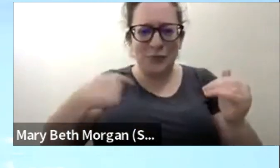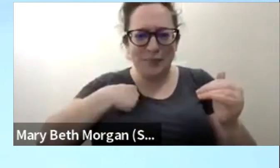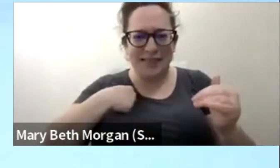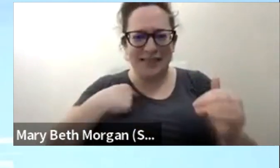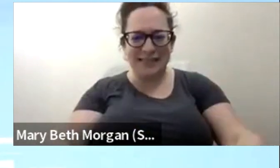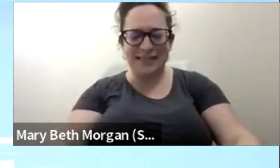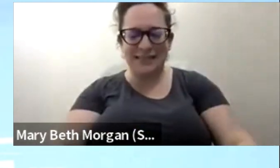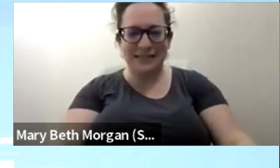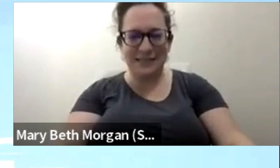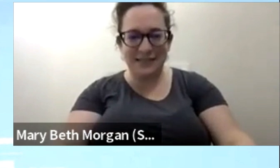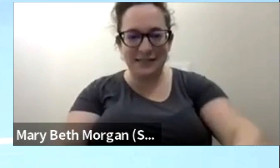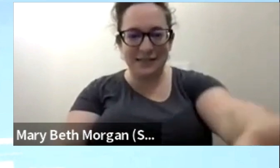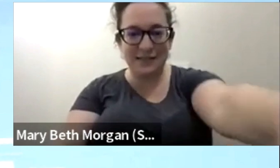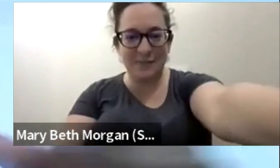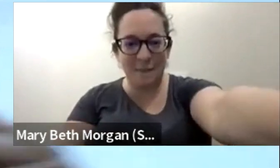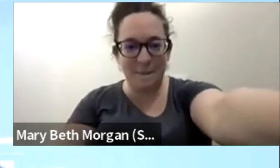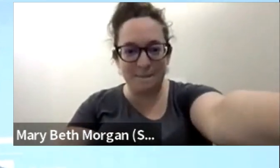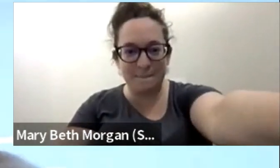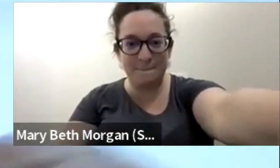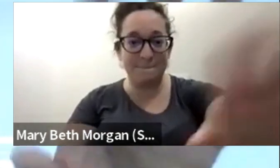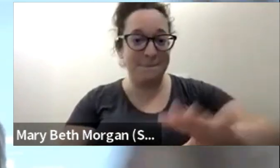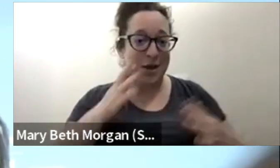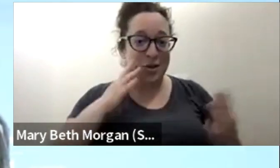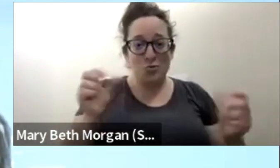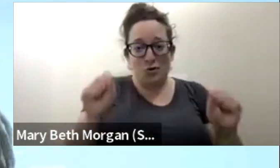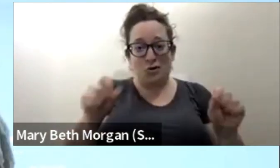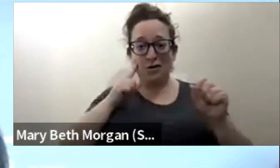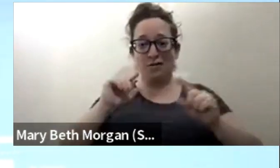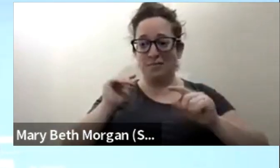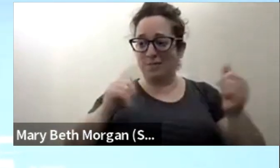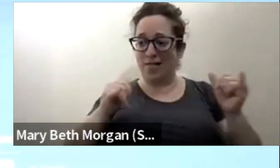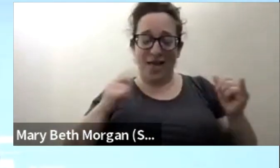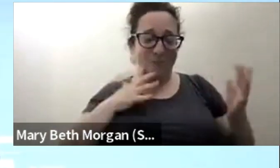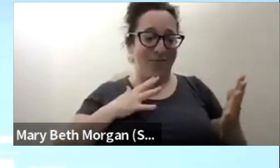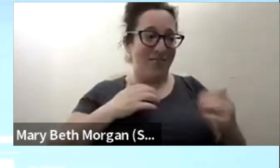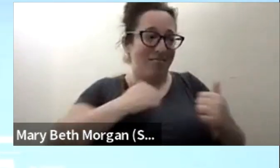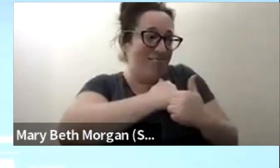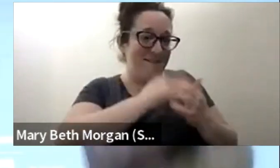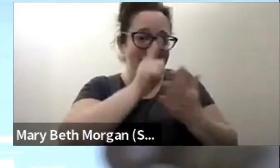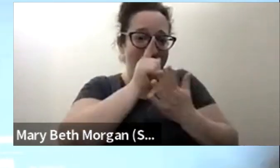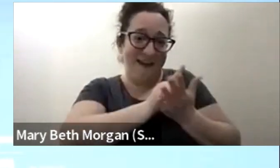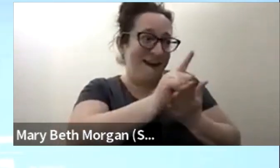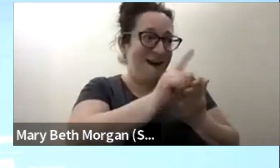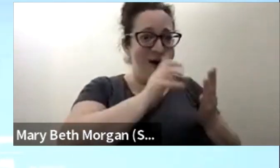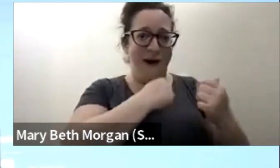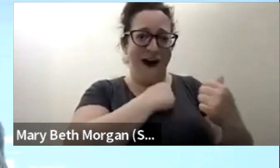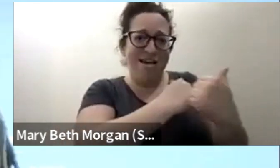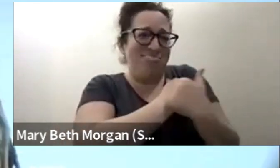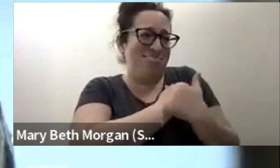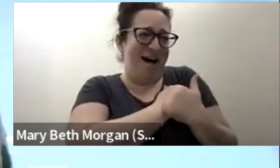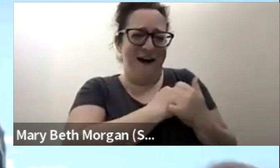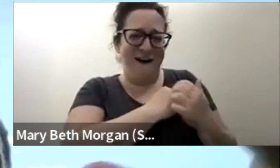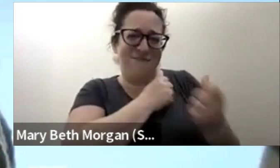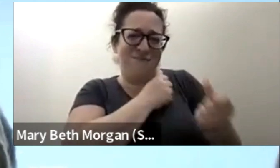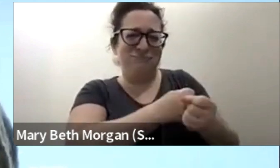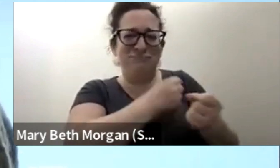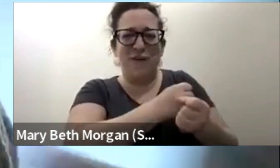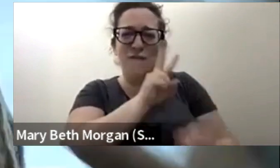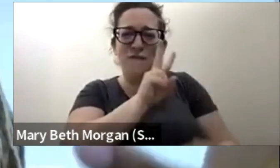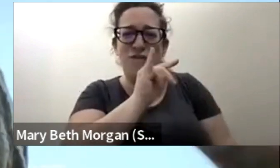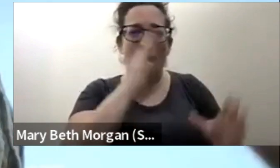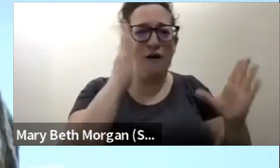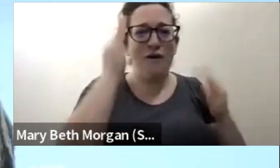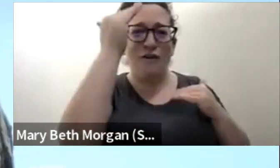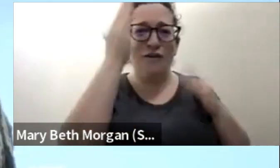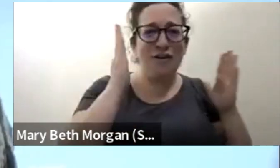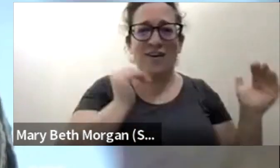sense? And so it can be, I love your womanliness, but I'm not into feminine women. So I love